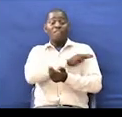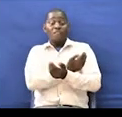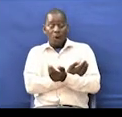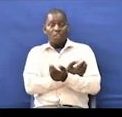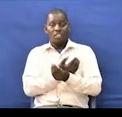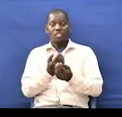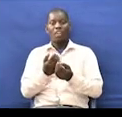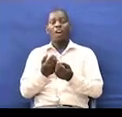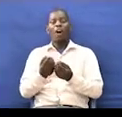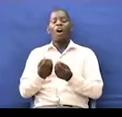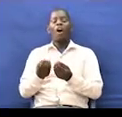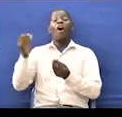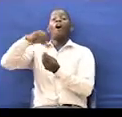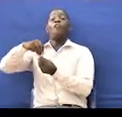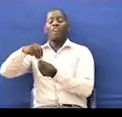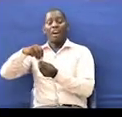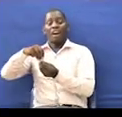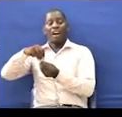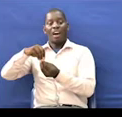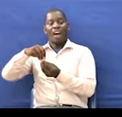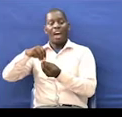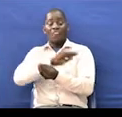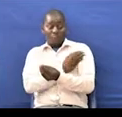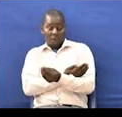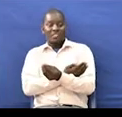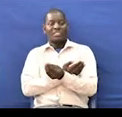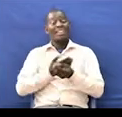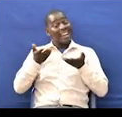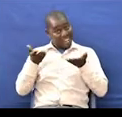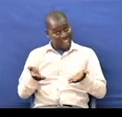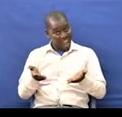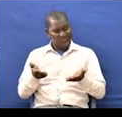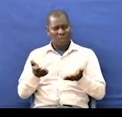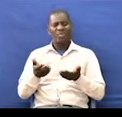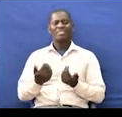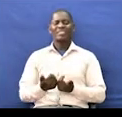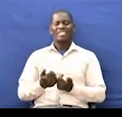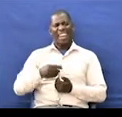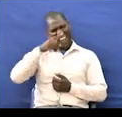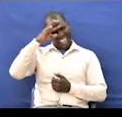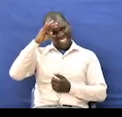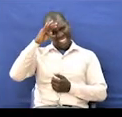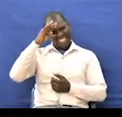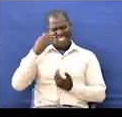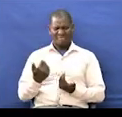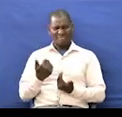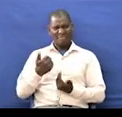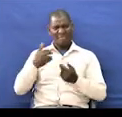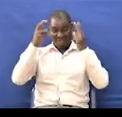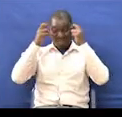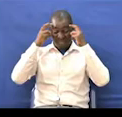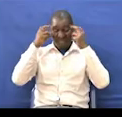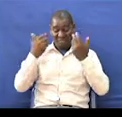over force. Now, I said previously that once you are